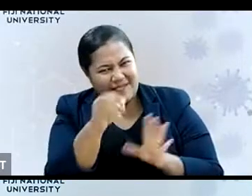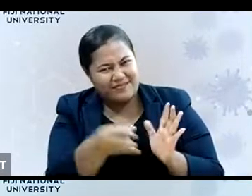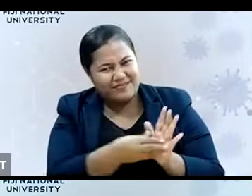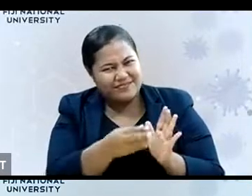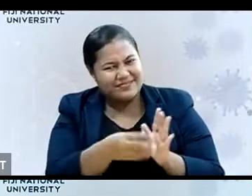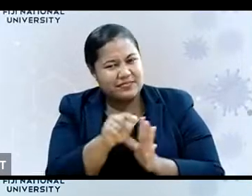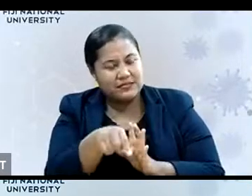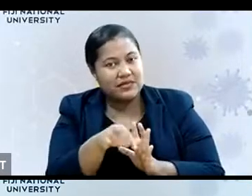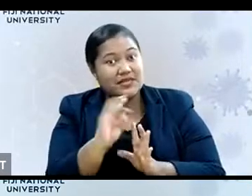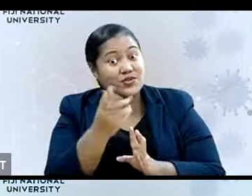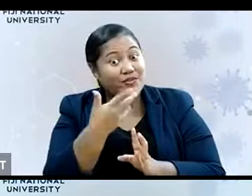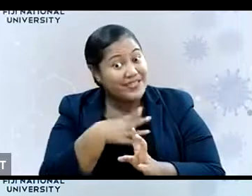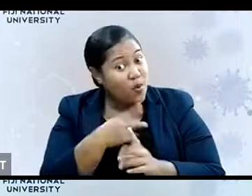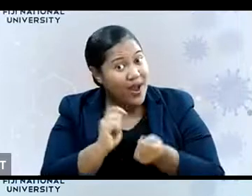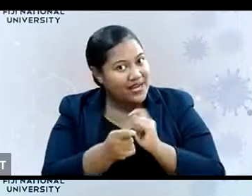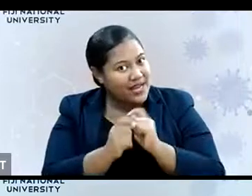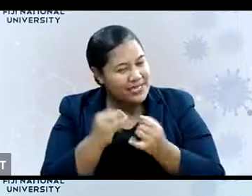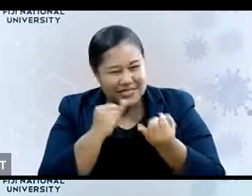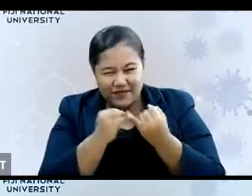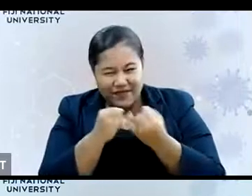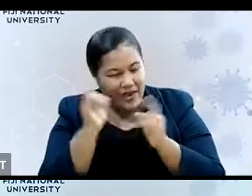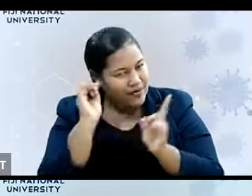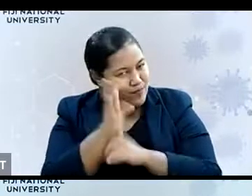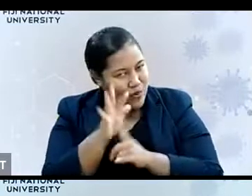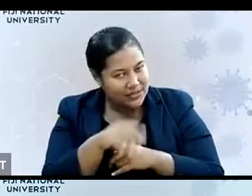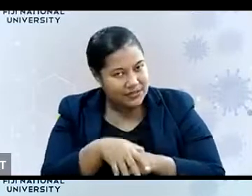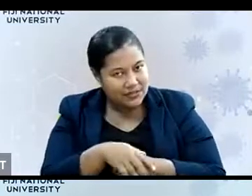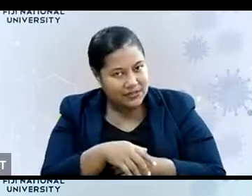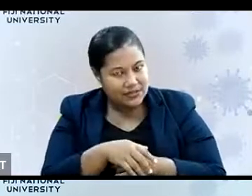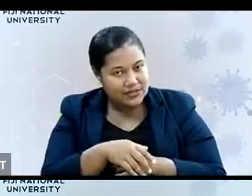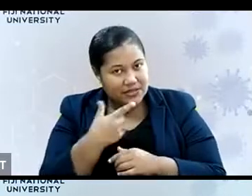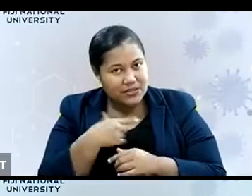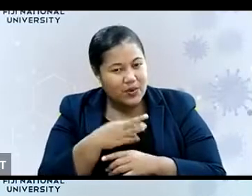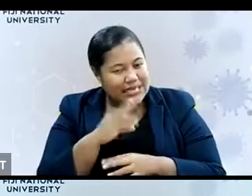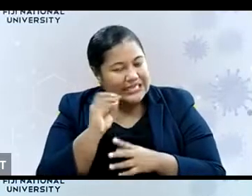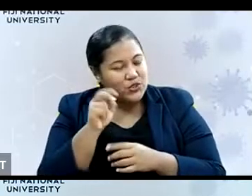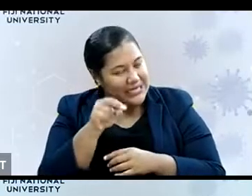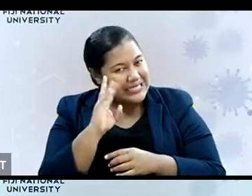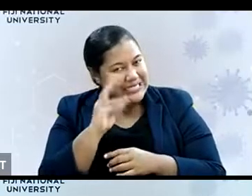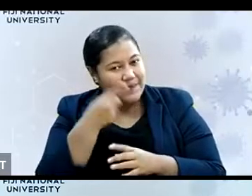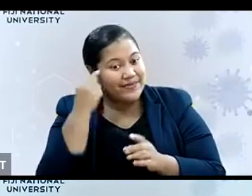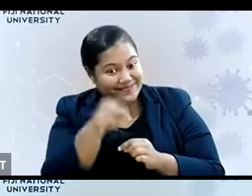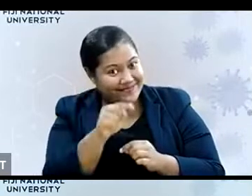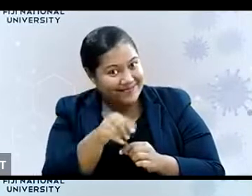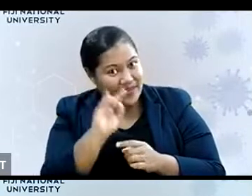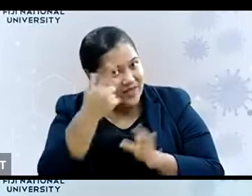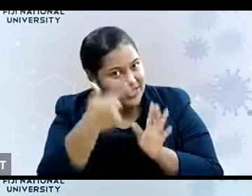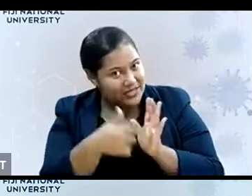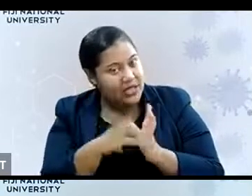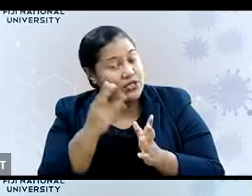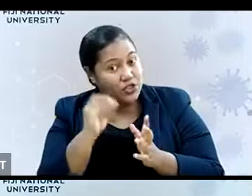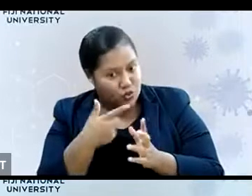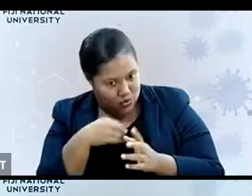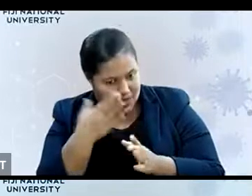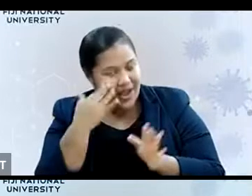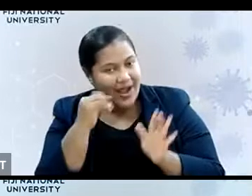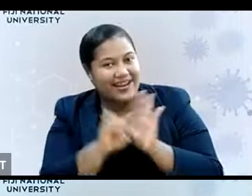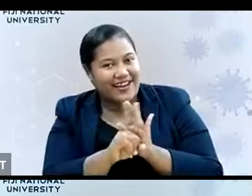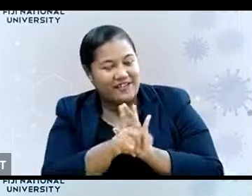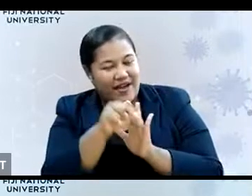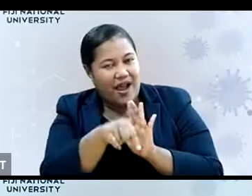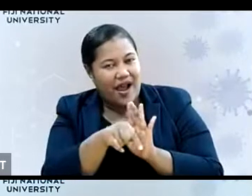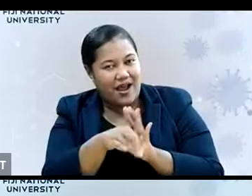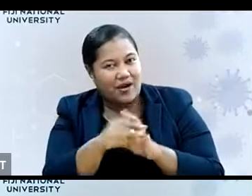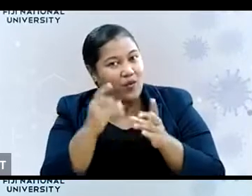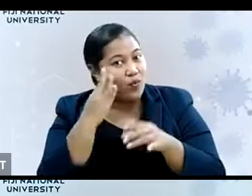is so sensitive, is because you have to have something there in the first place to be able to find it. And as